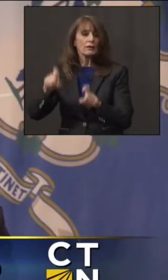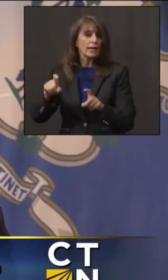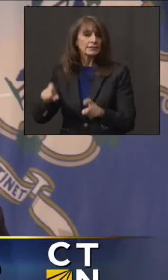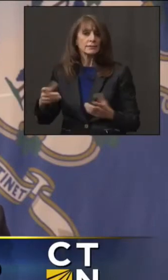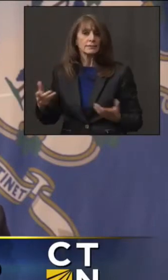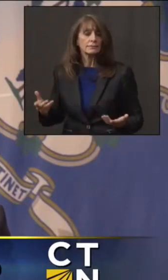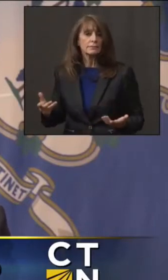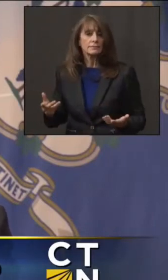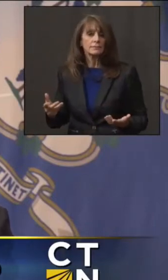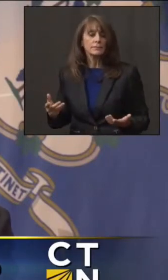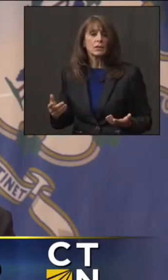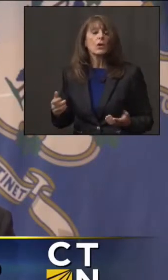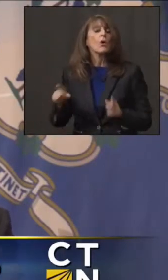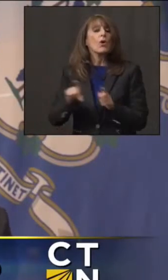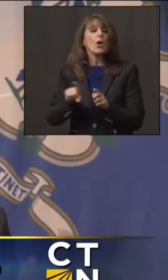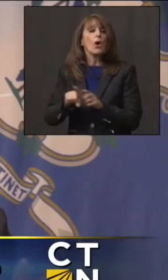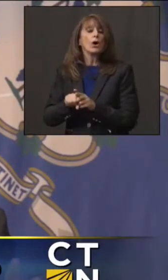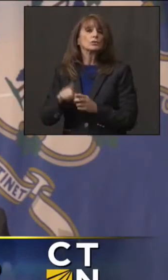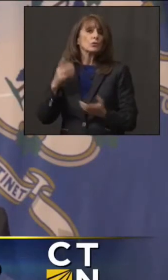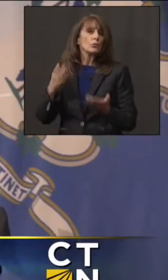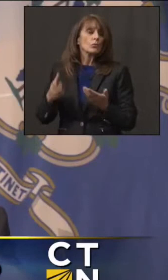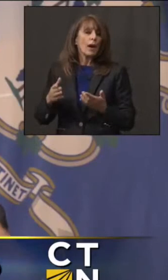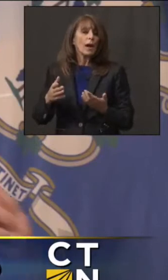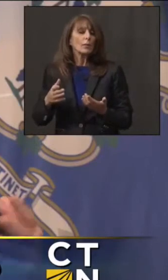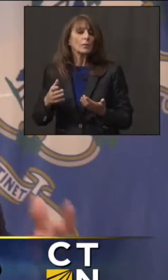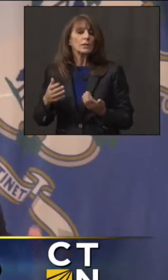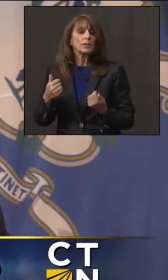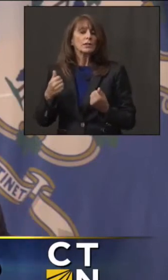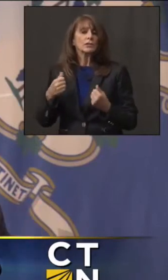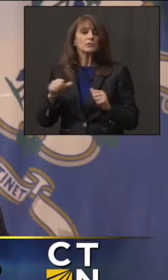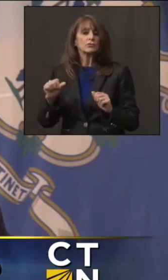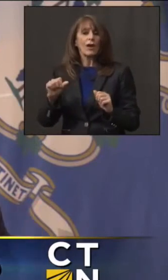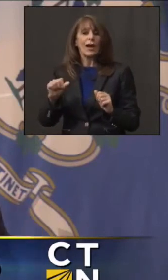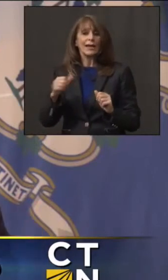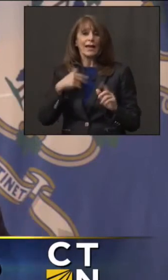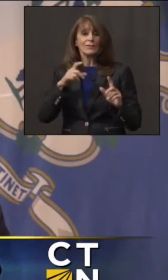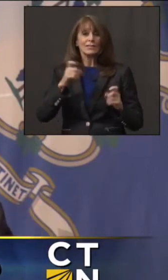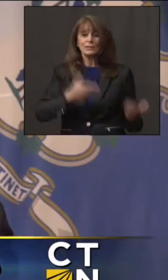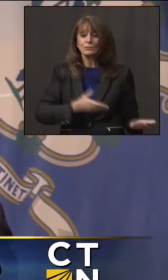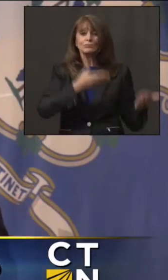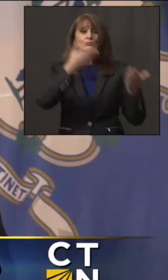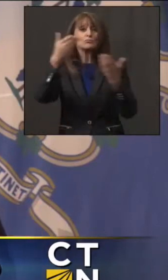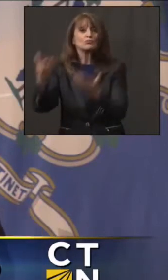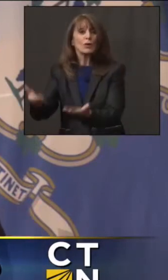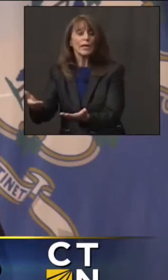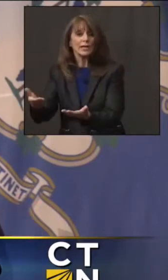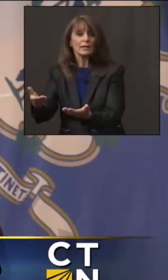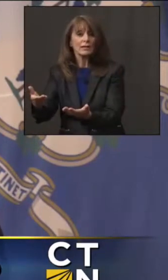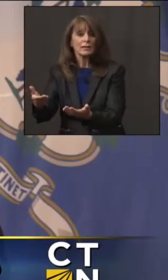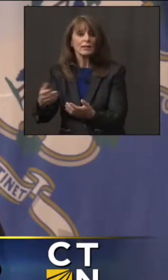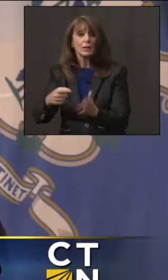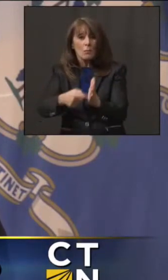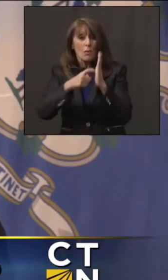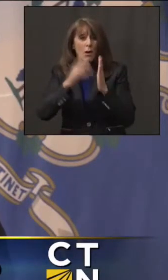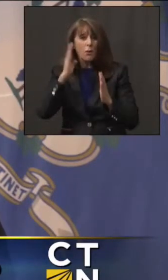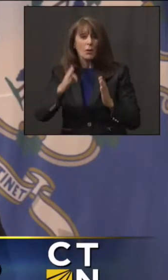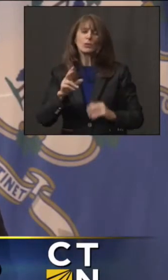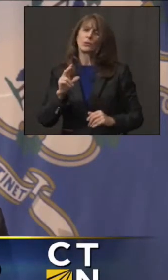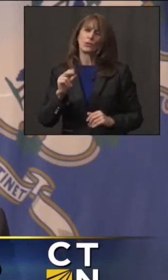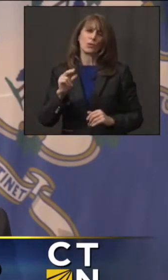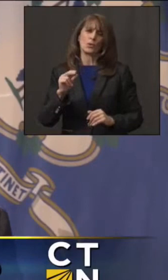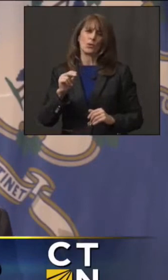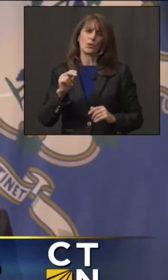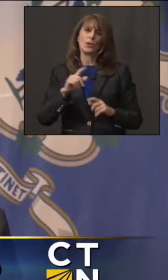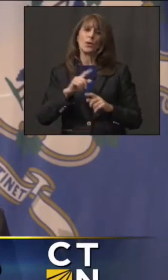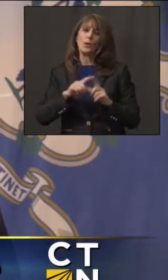well. We'll also probably do what we can to bring testing to the schools not necessarily on a mandatory basis, but at least make it